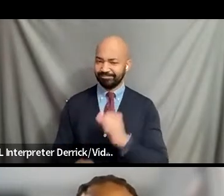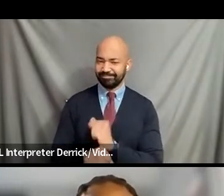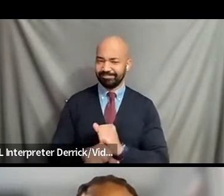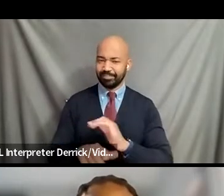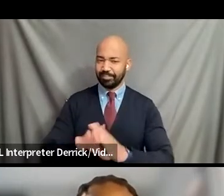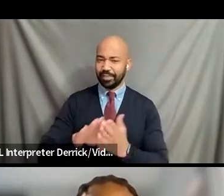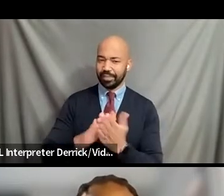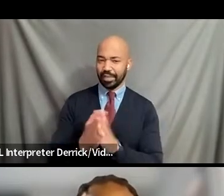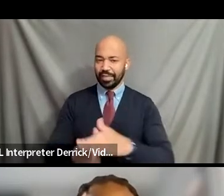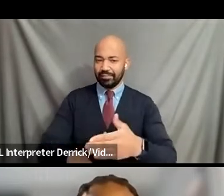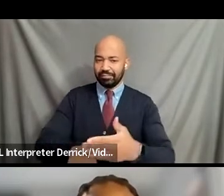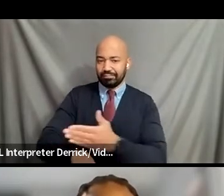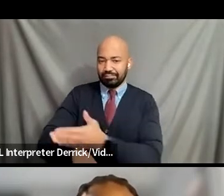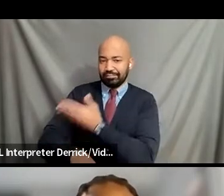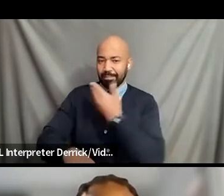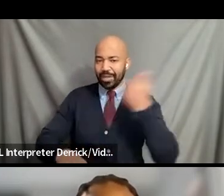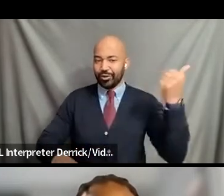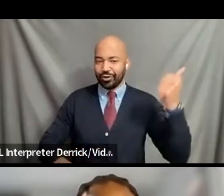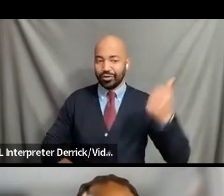All right, Karina?